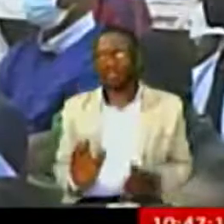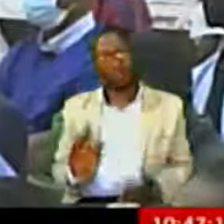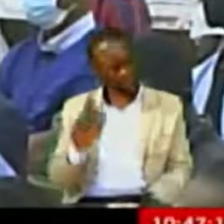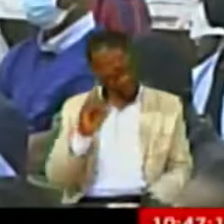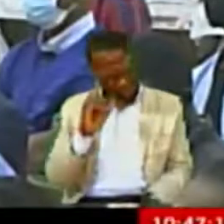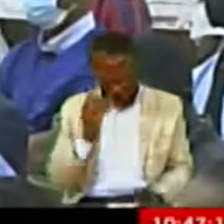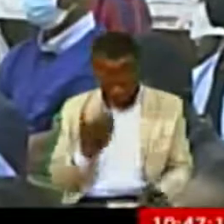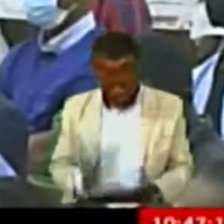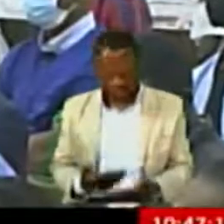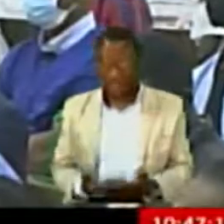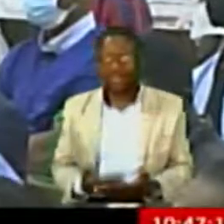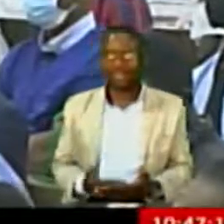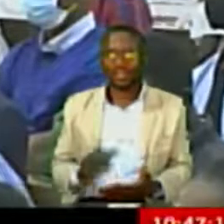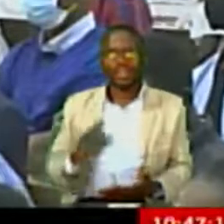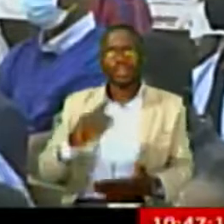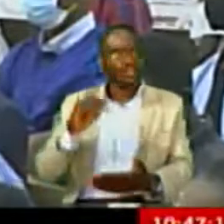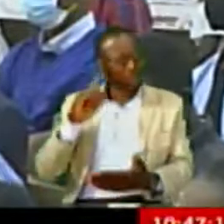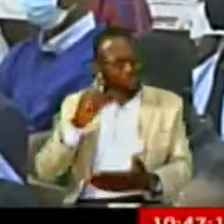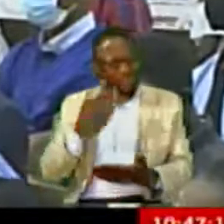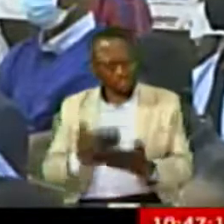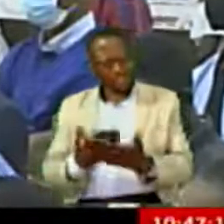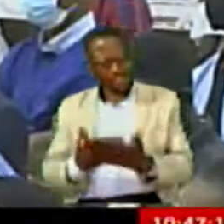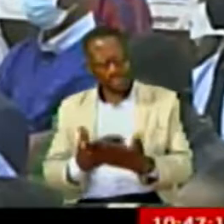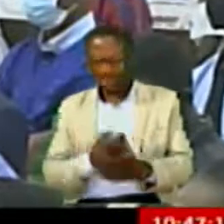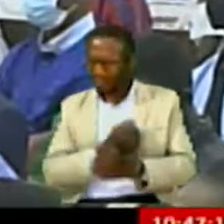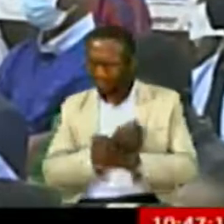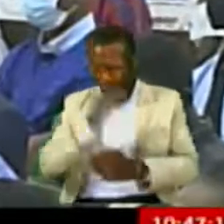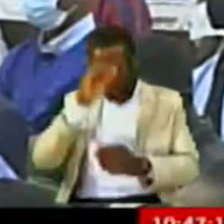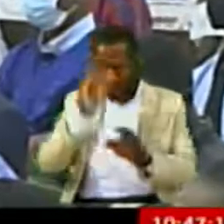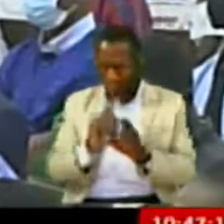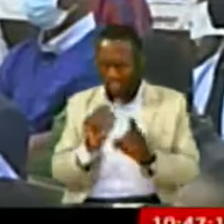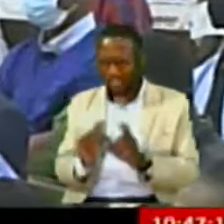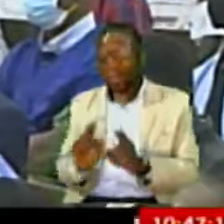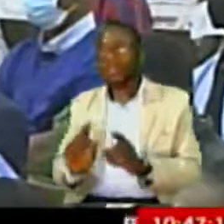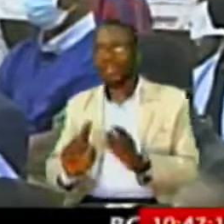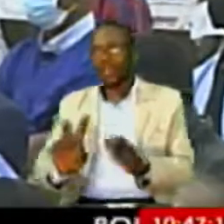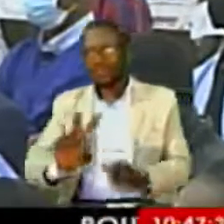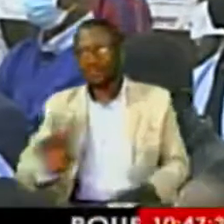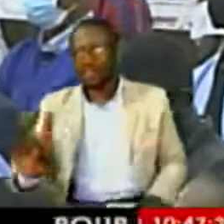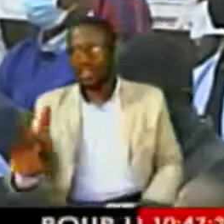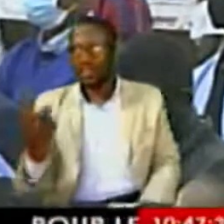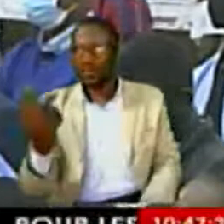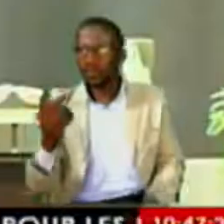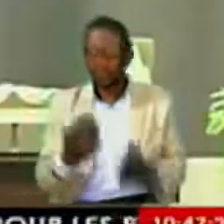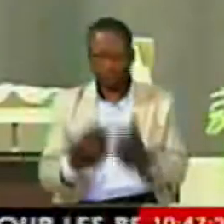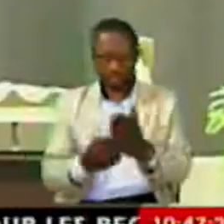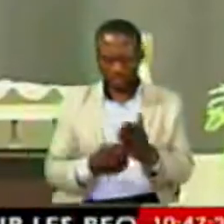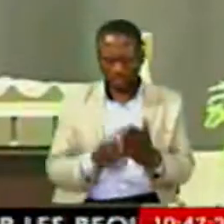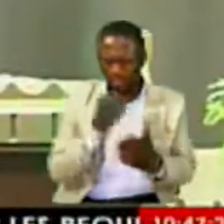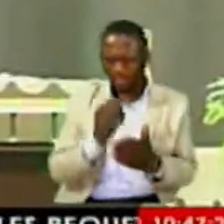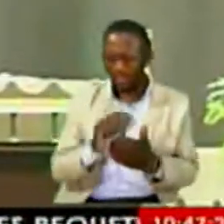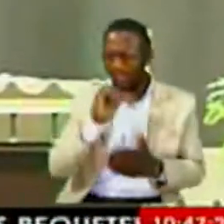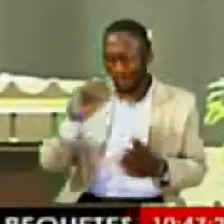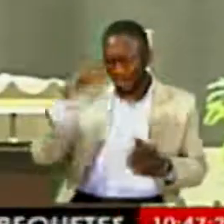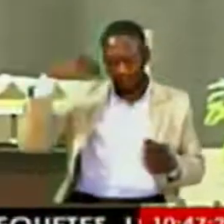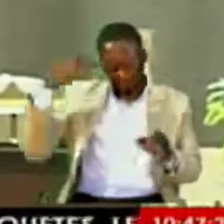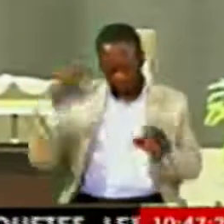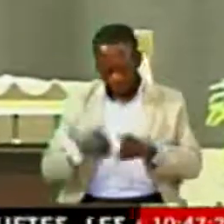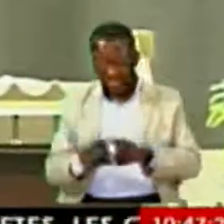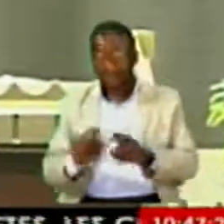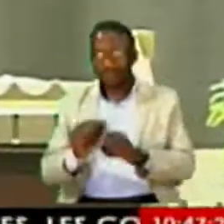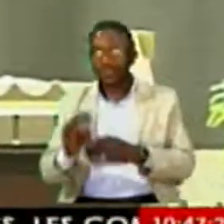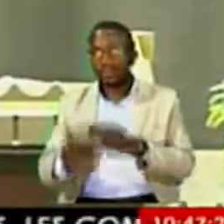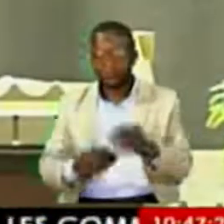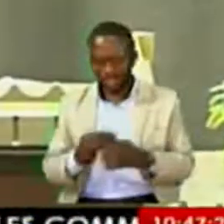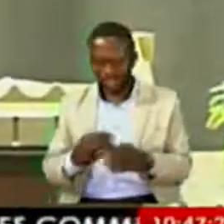Now listen. Listen, brothers and sisters. Here they say verse 2. And do not be conformed